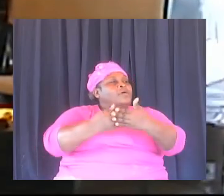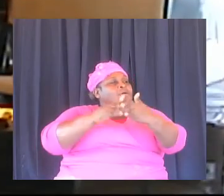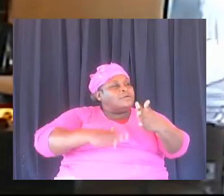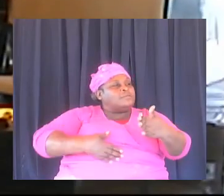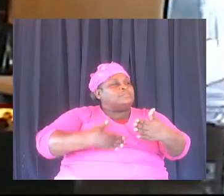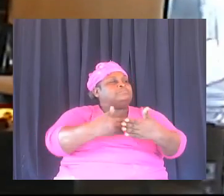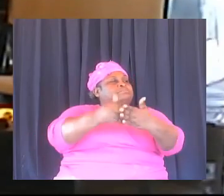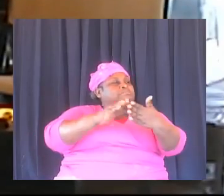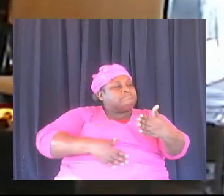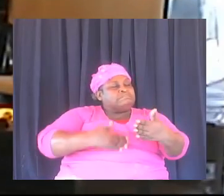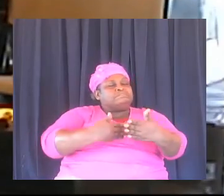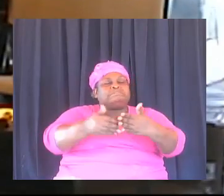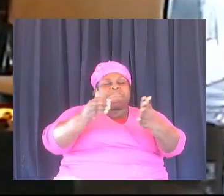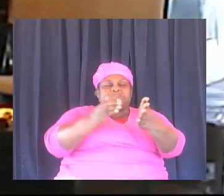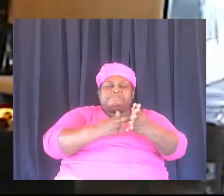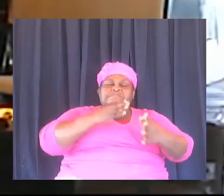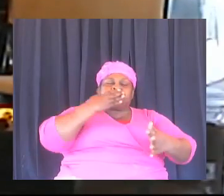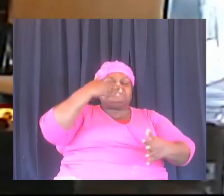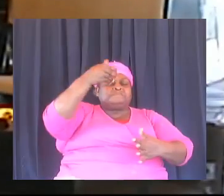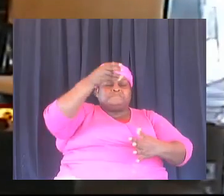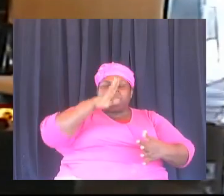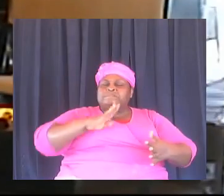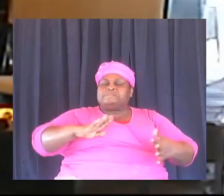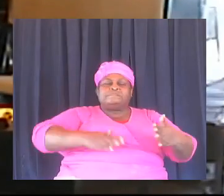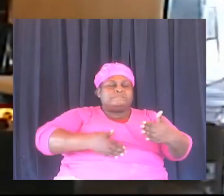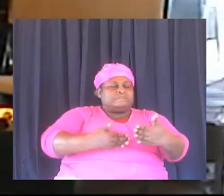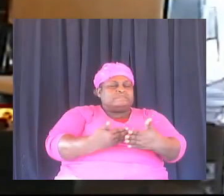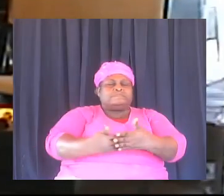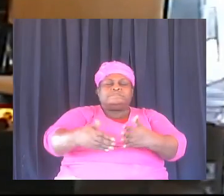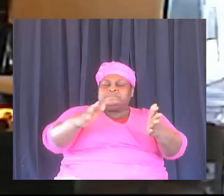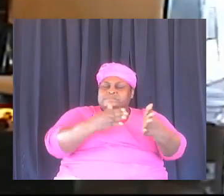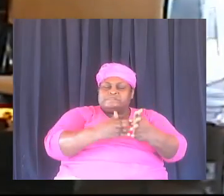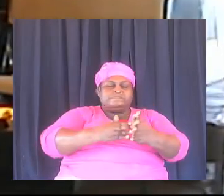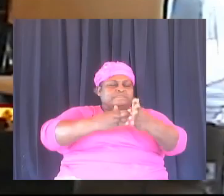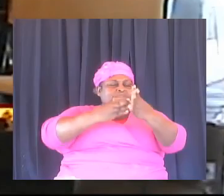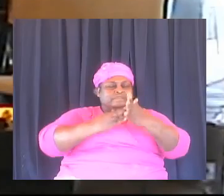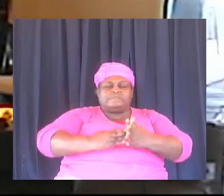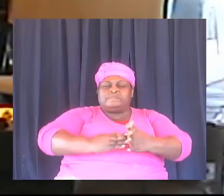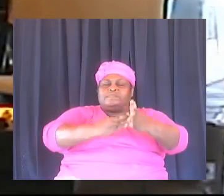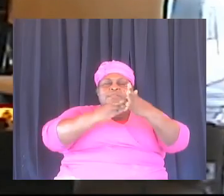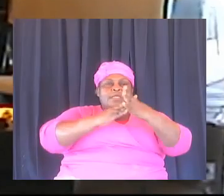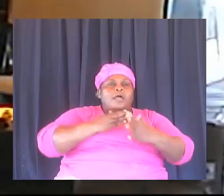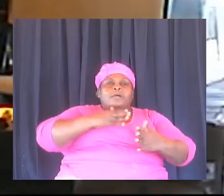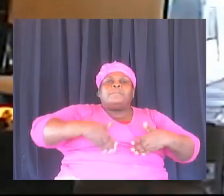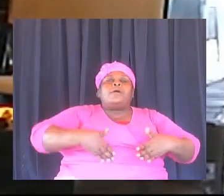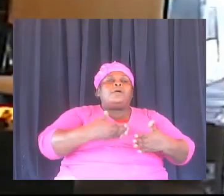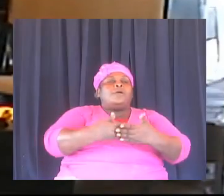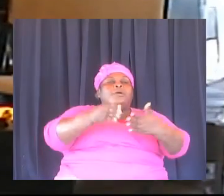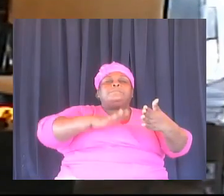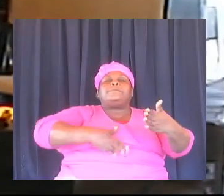again. Born again. Thank God I'm born again.